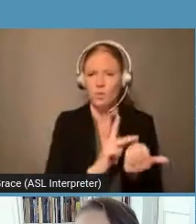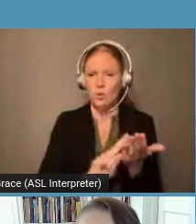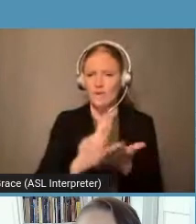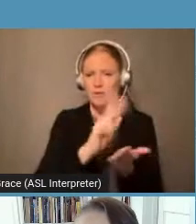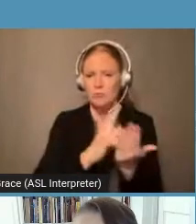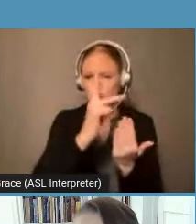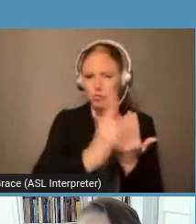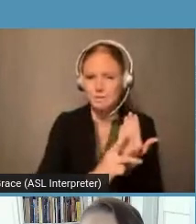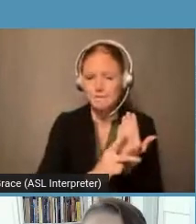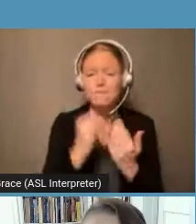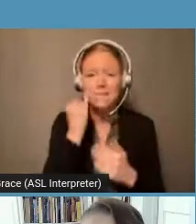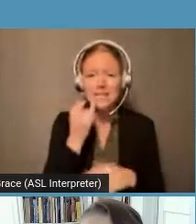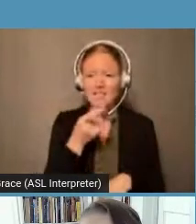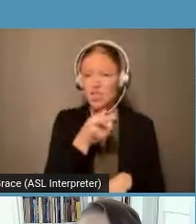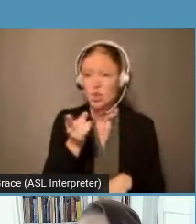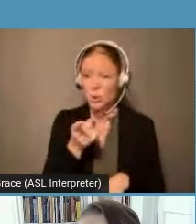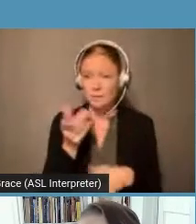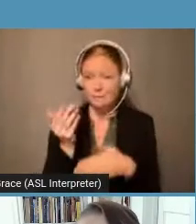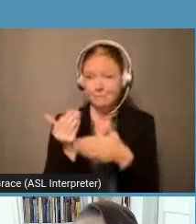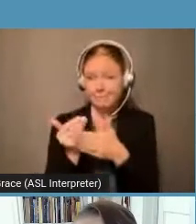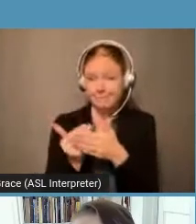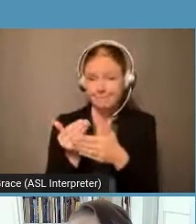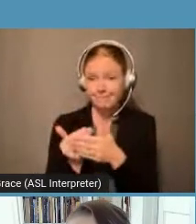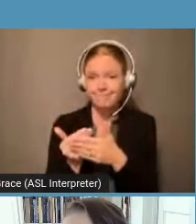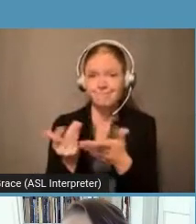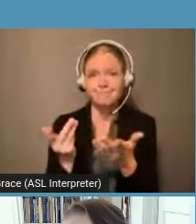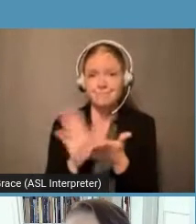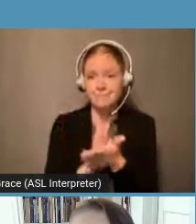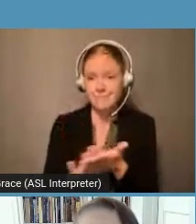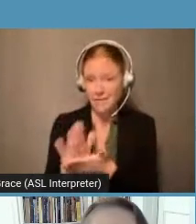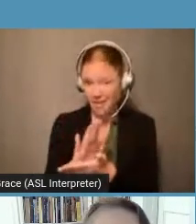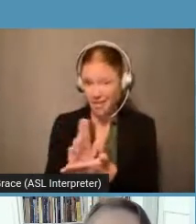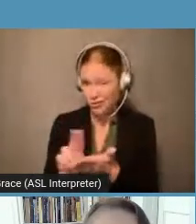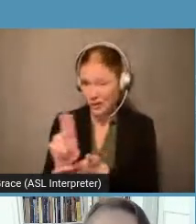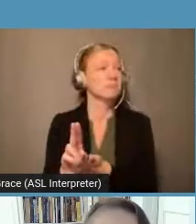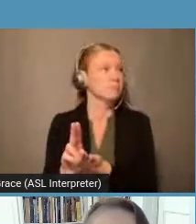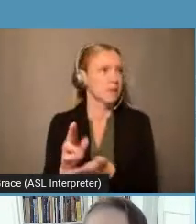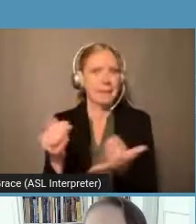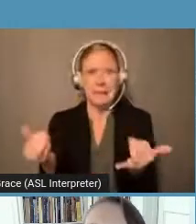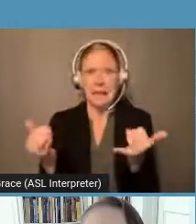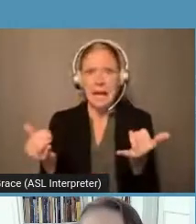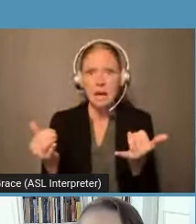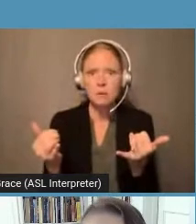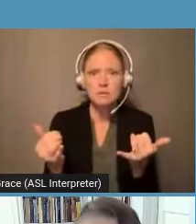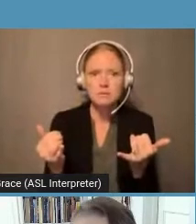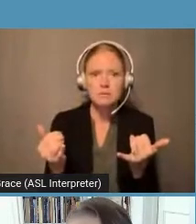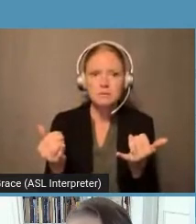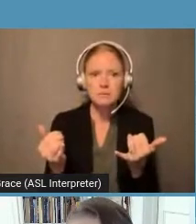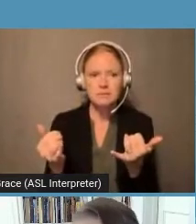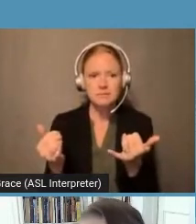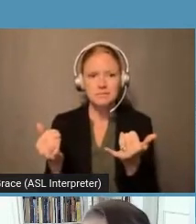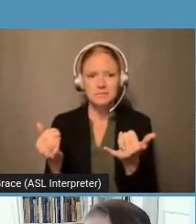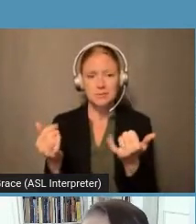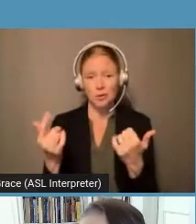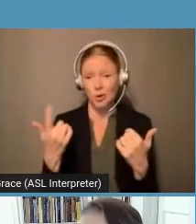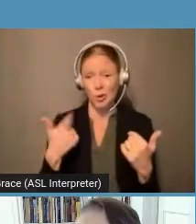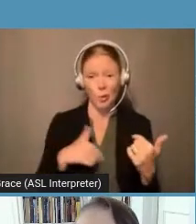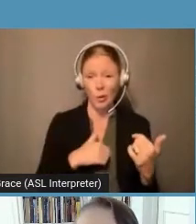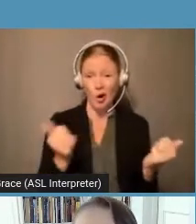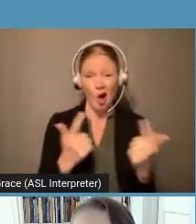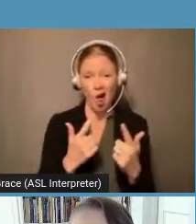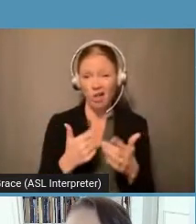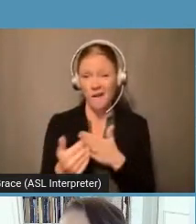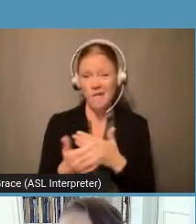in or around college or university, and even now with as comfortable as everyone is working on